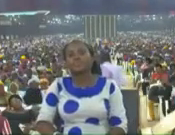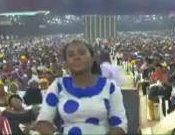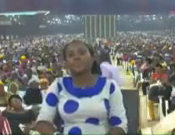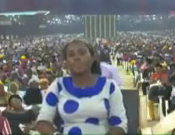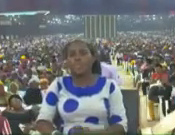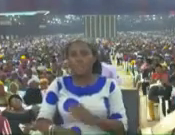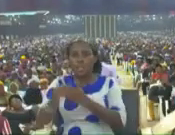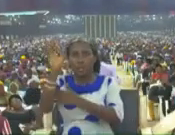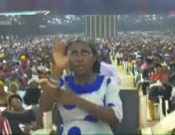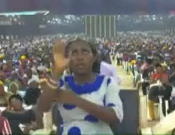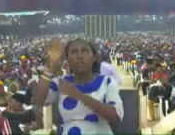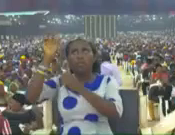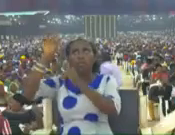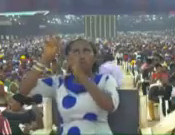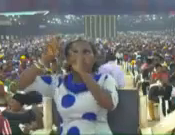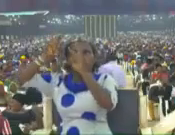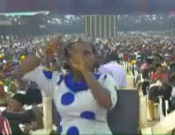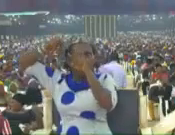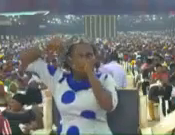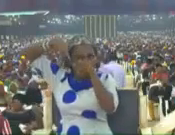God looked down from heaven.